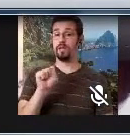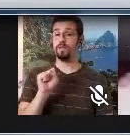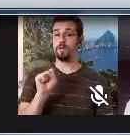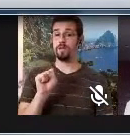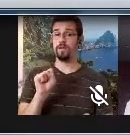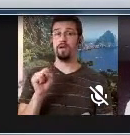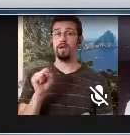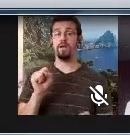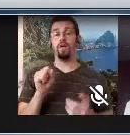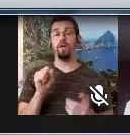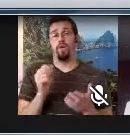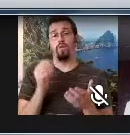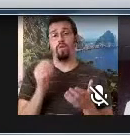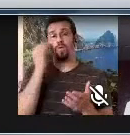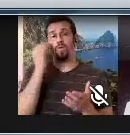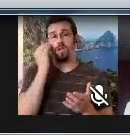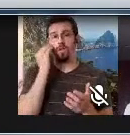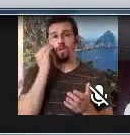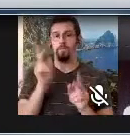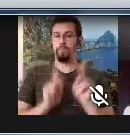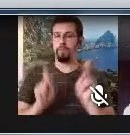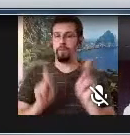with accents will produce